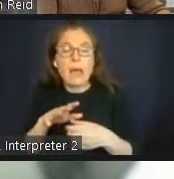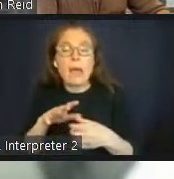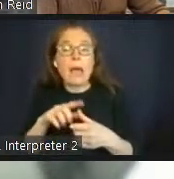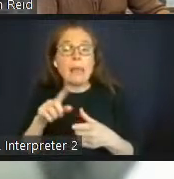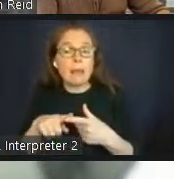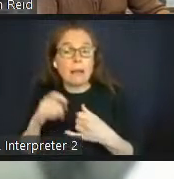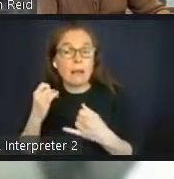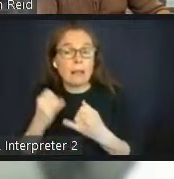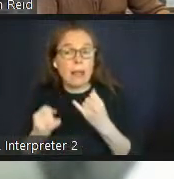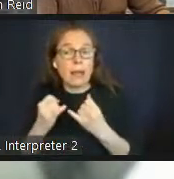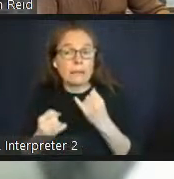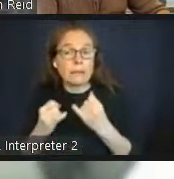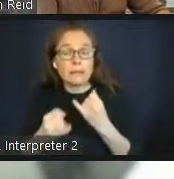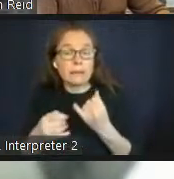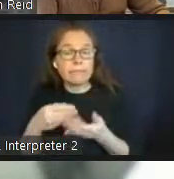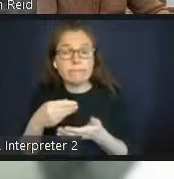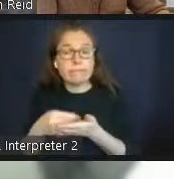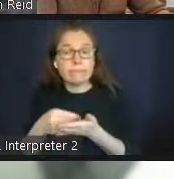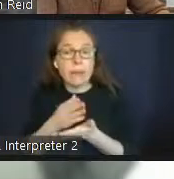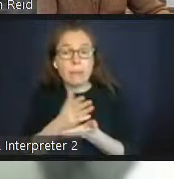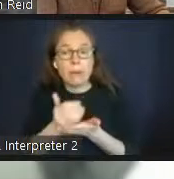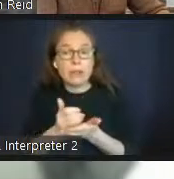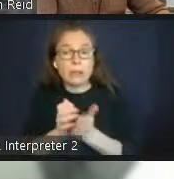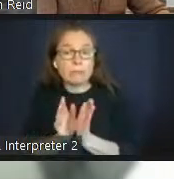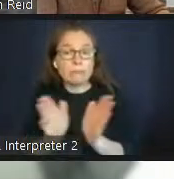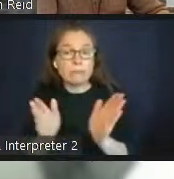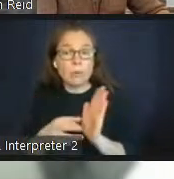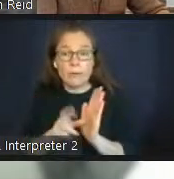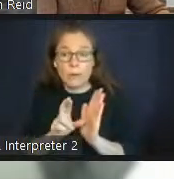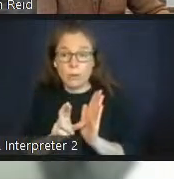the actual budget overview for this year.